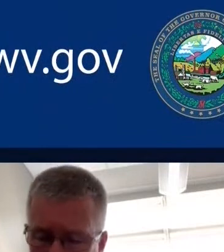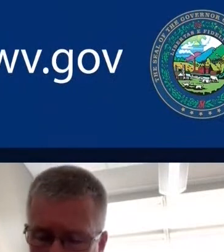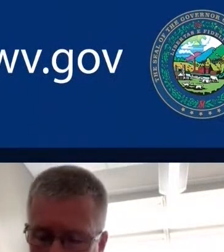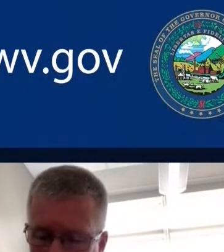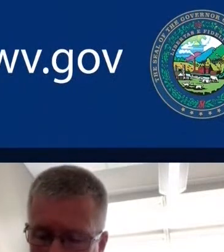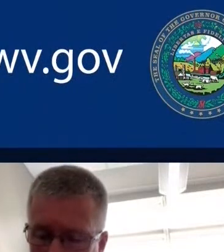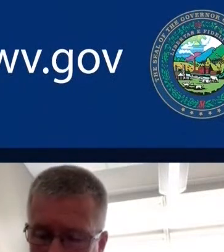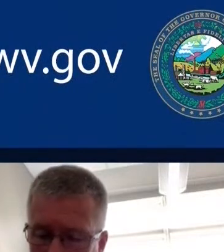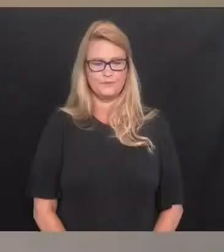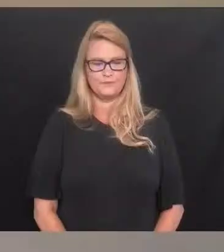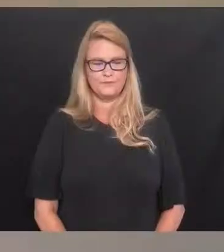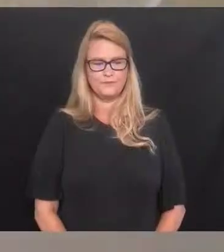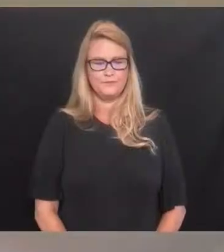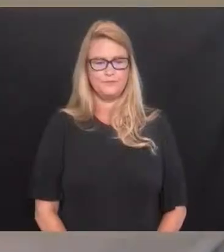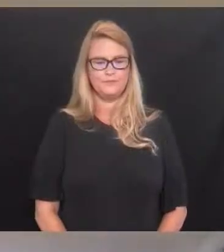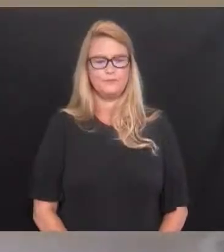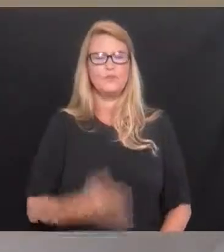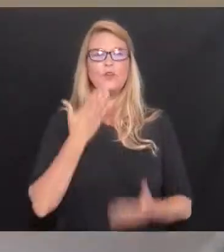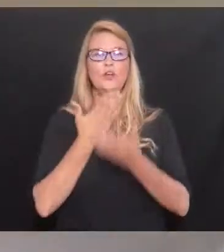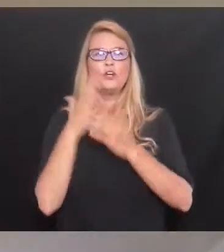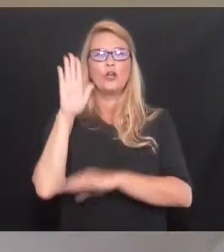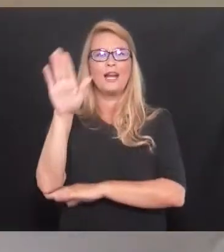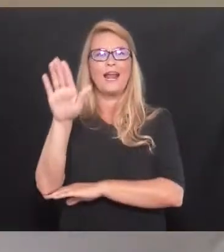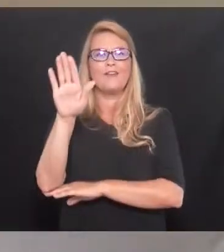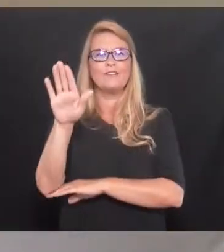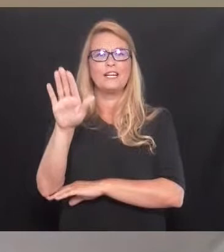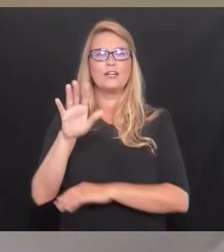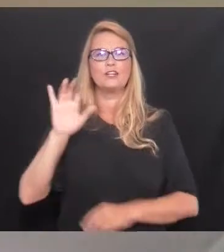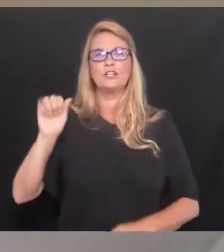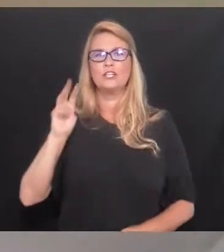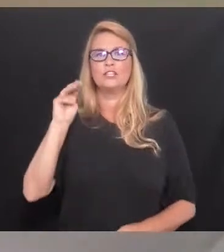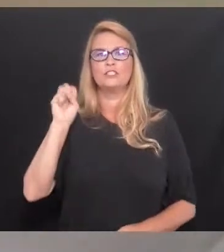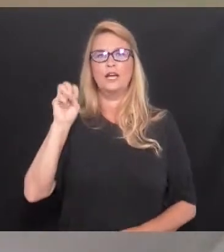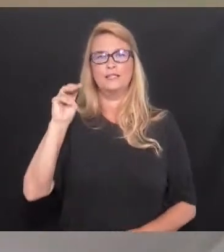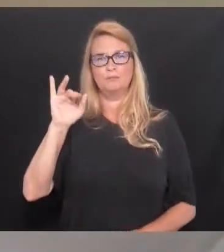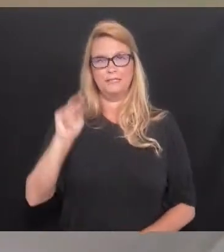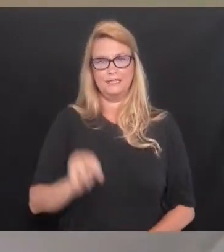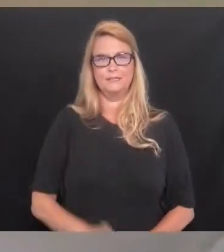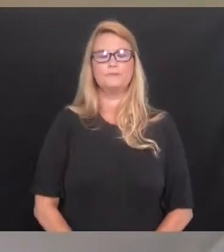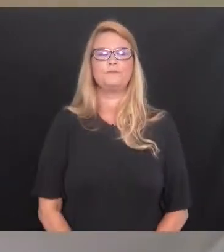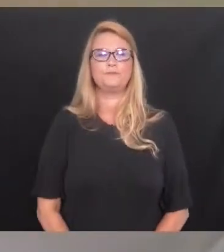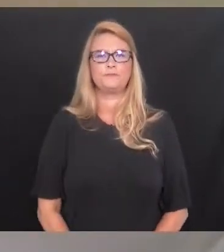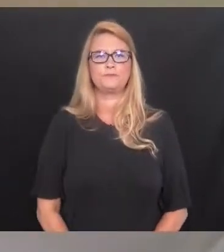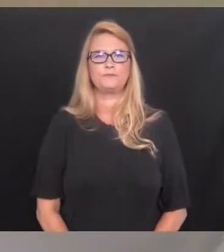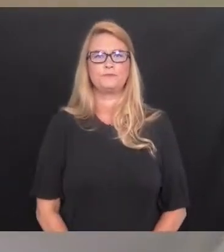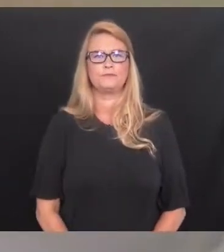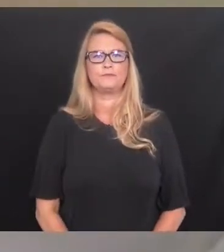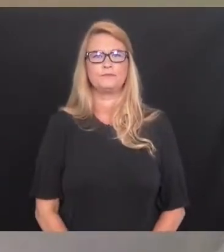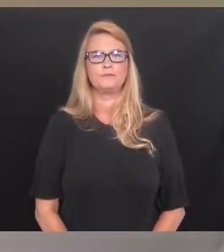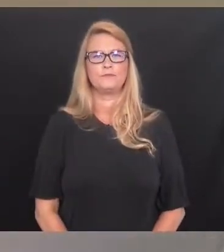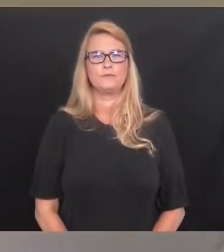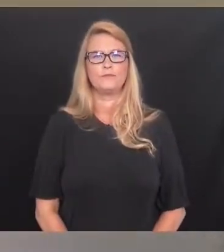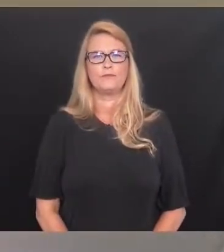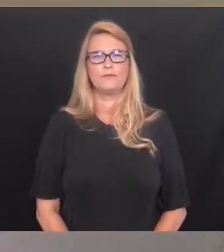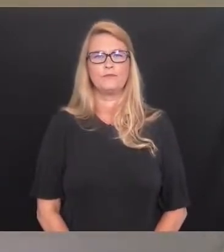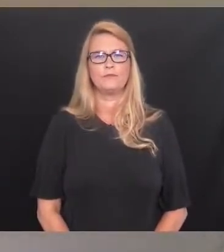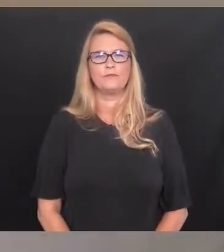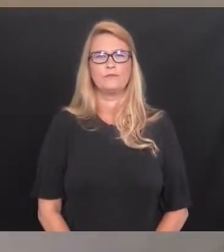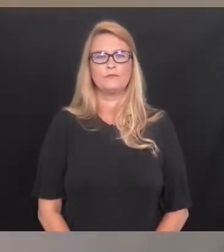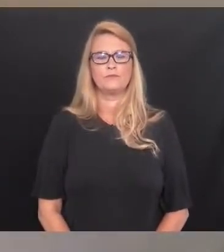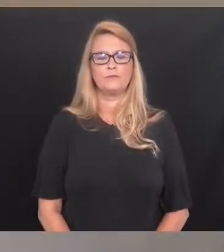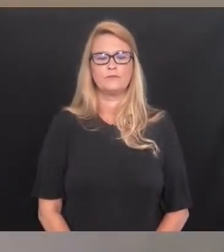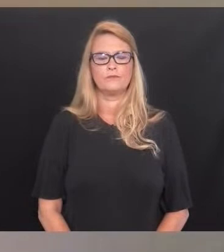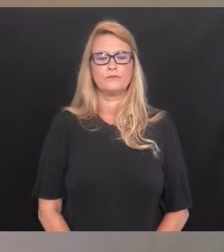Hey, thanks. Good afternoon, everyone. Jasmine Aduse from WDTV News in Bridgeport. Just a question